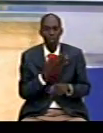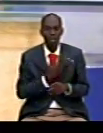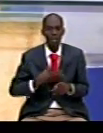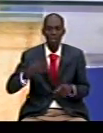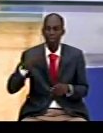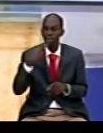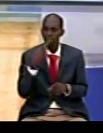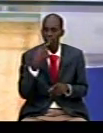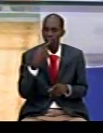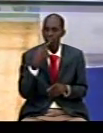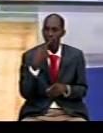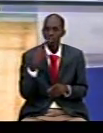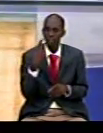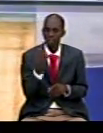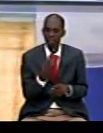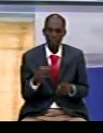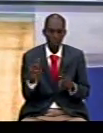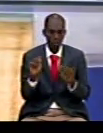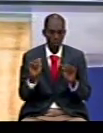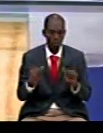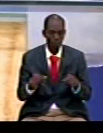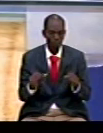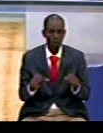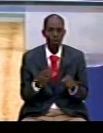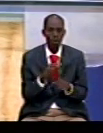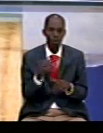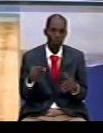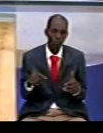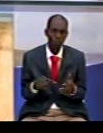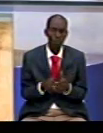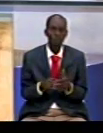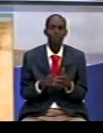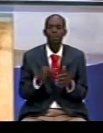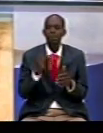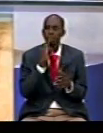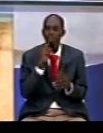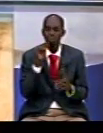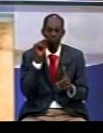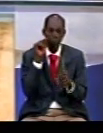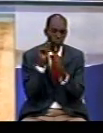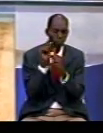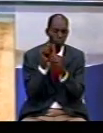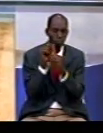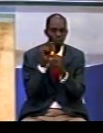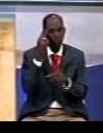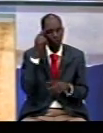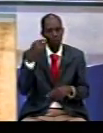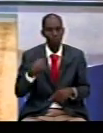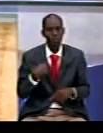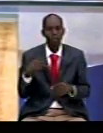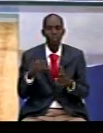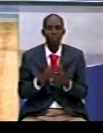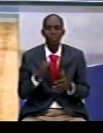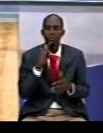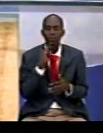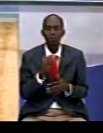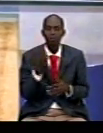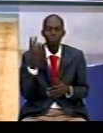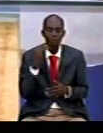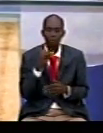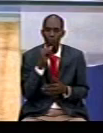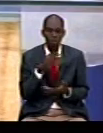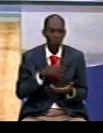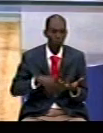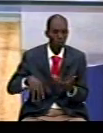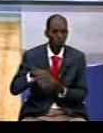say, the possibilities of faith is exactly for me. It was not mixed with